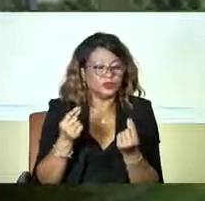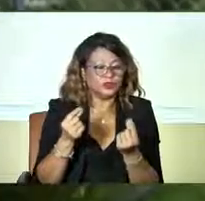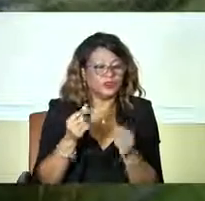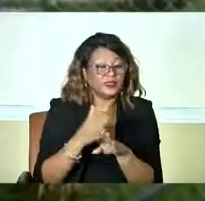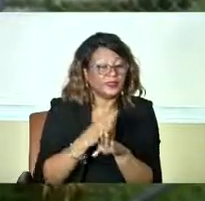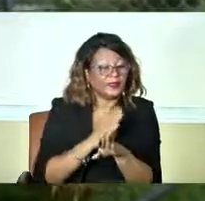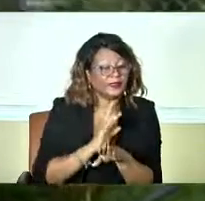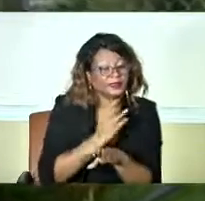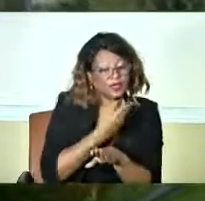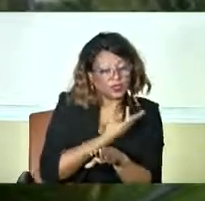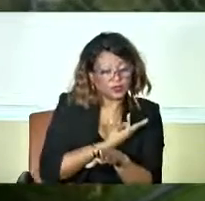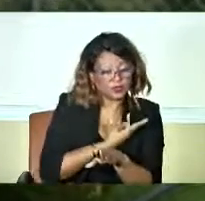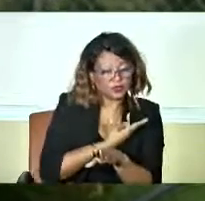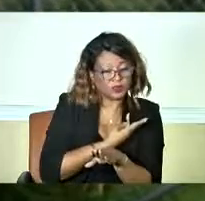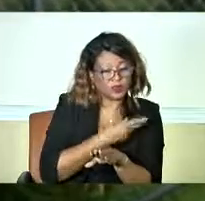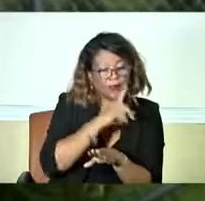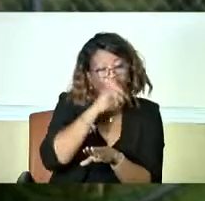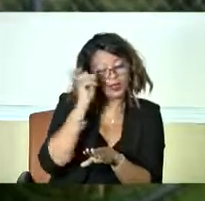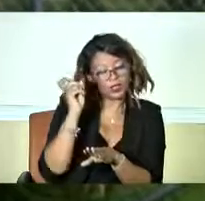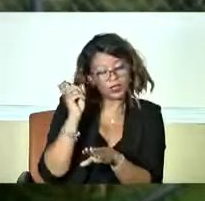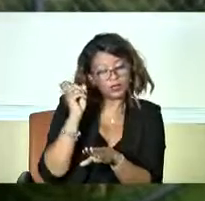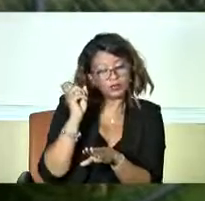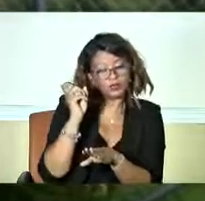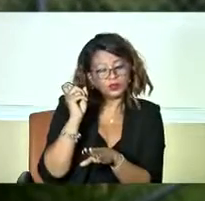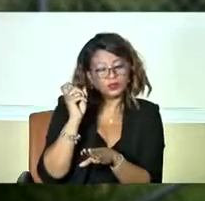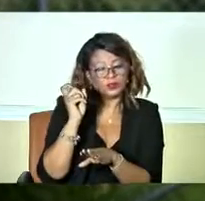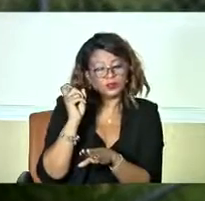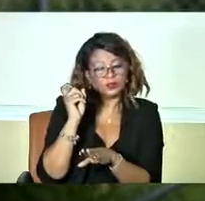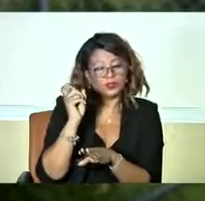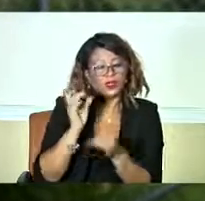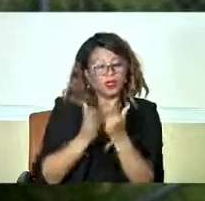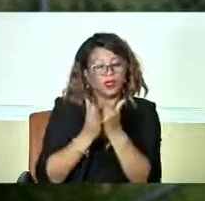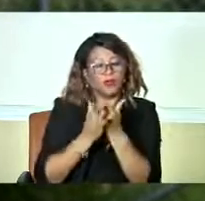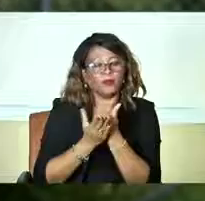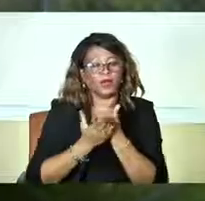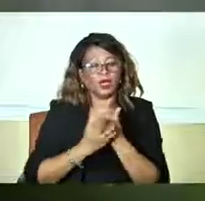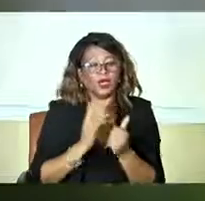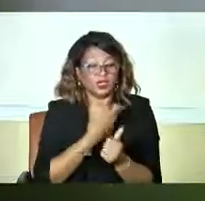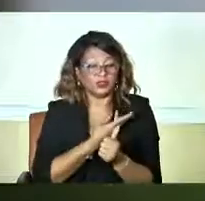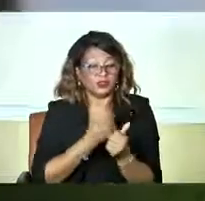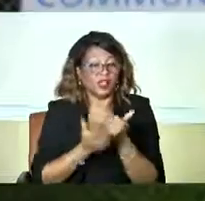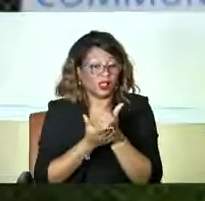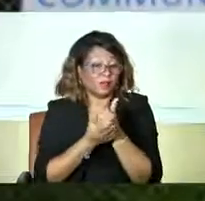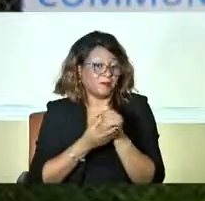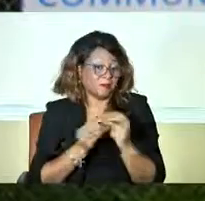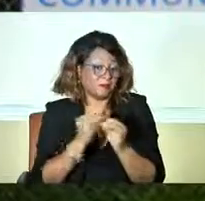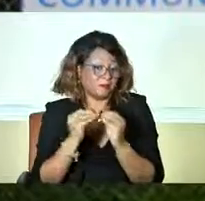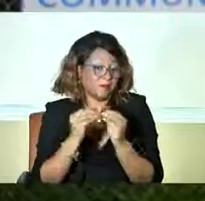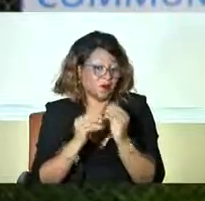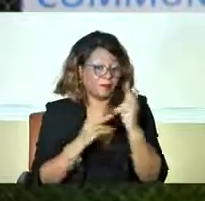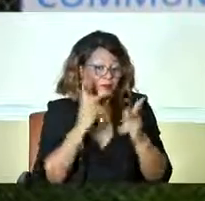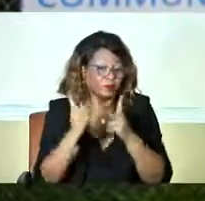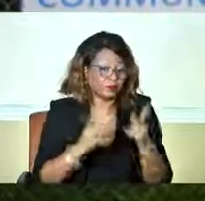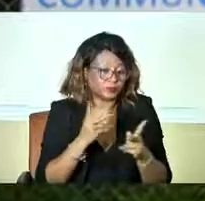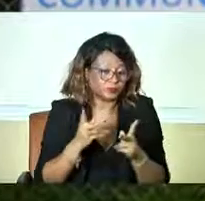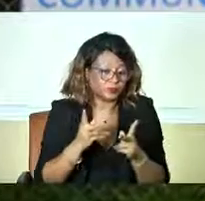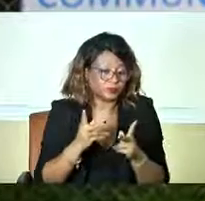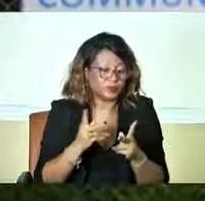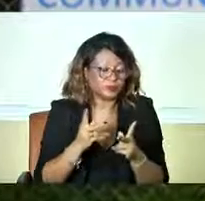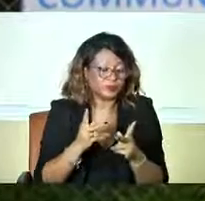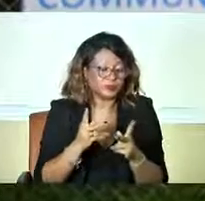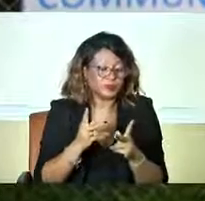us because it helped us to help more people. People understand the magnitude of this